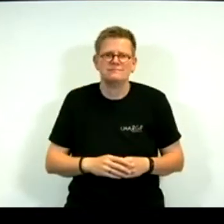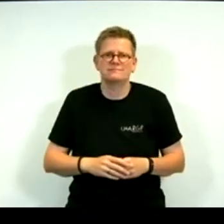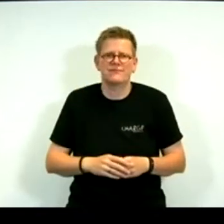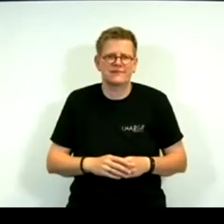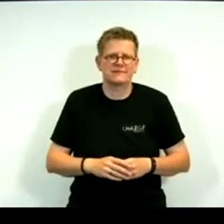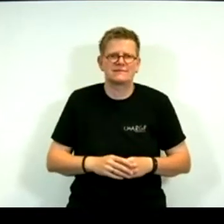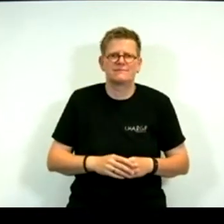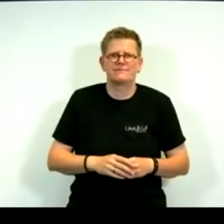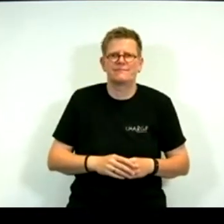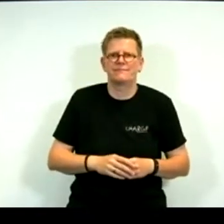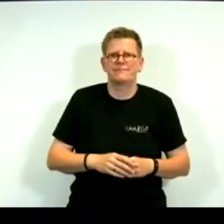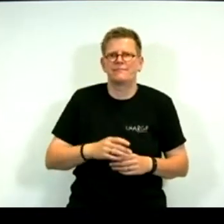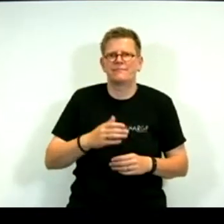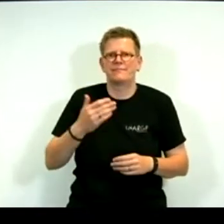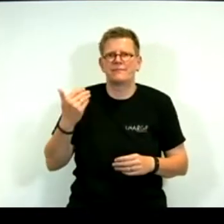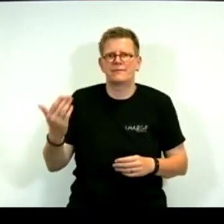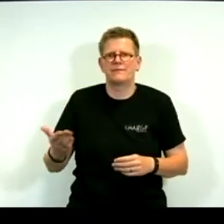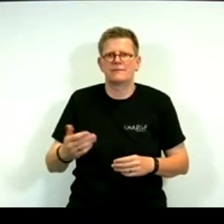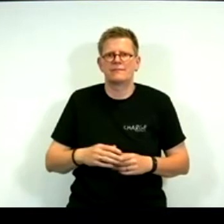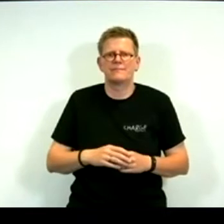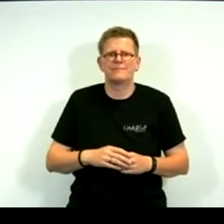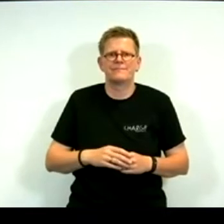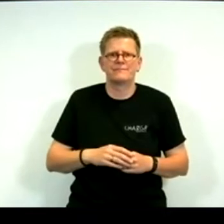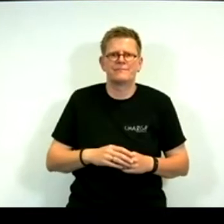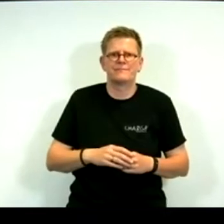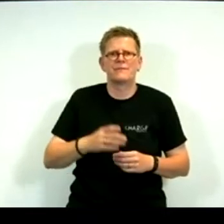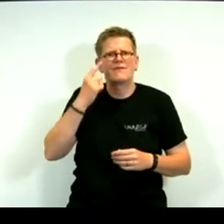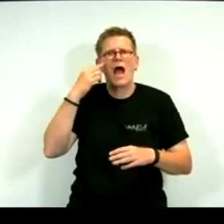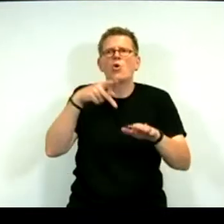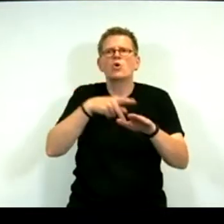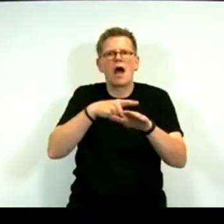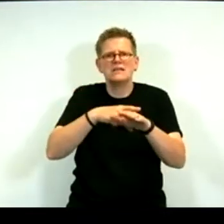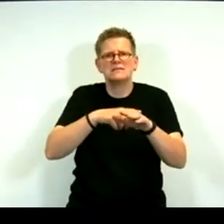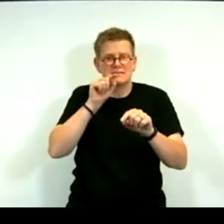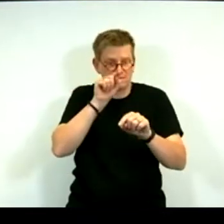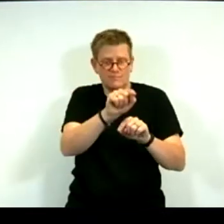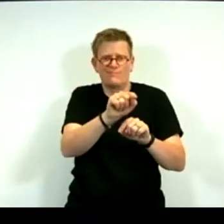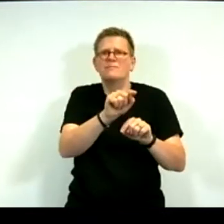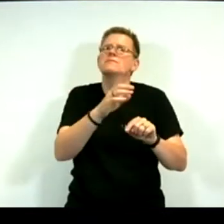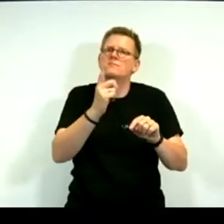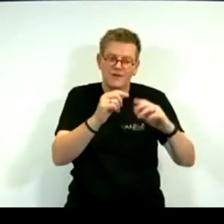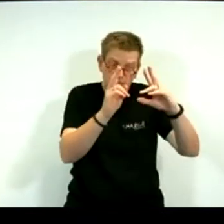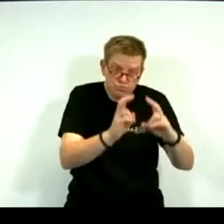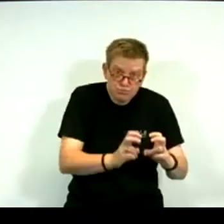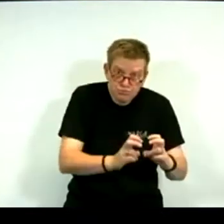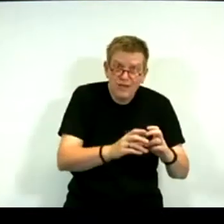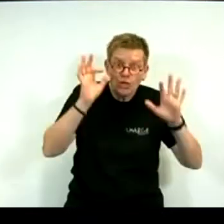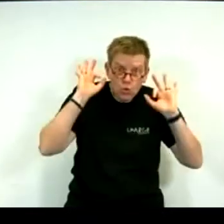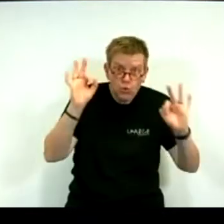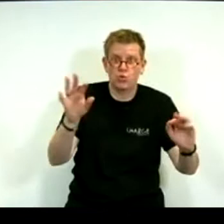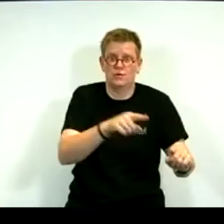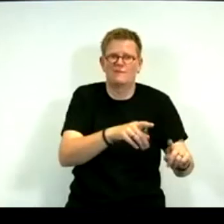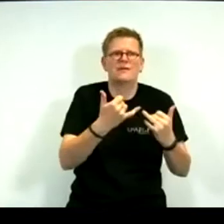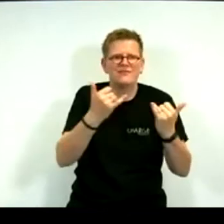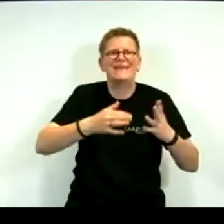optometrist, again, would be able to play with the child and presenting toys to test